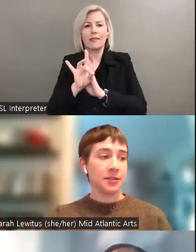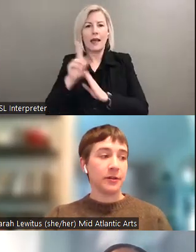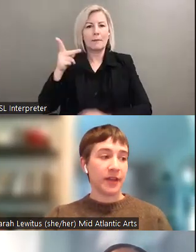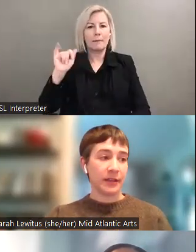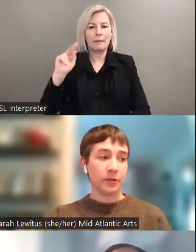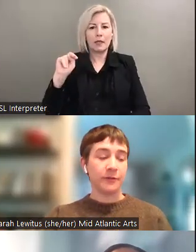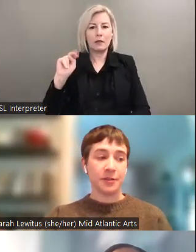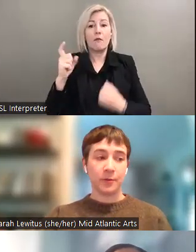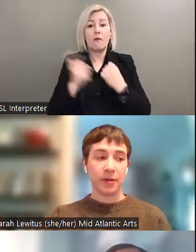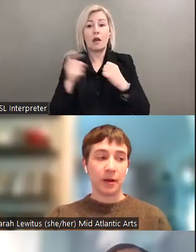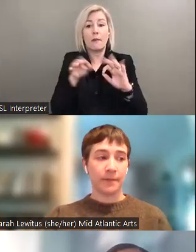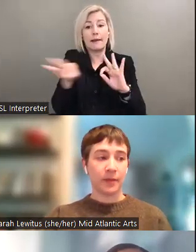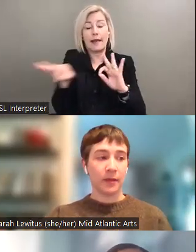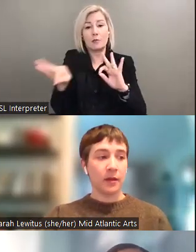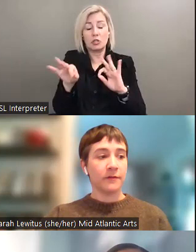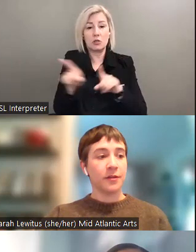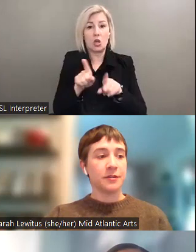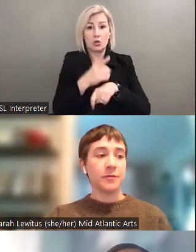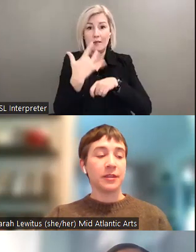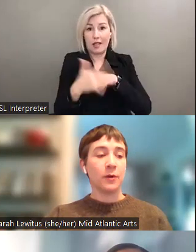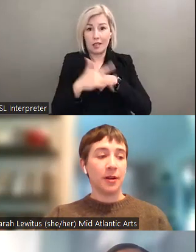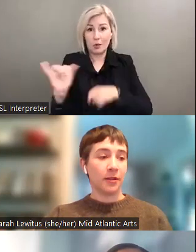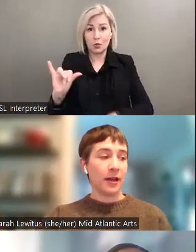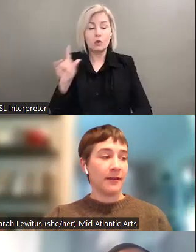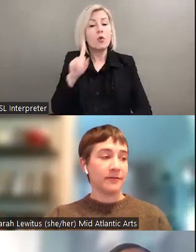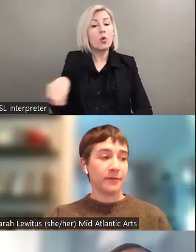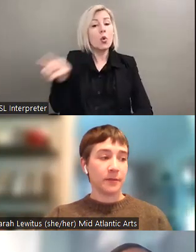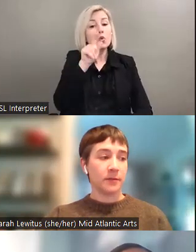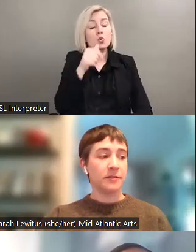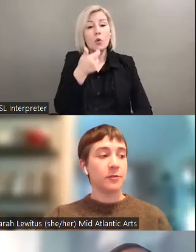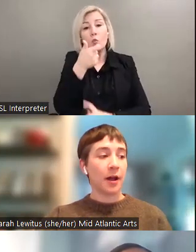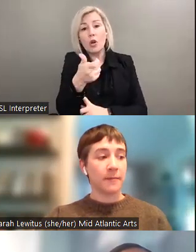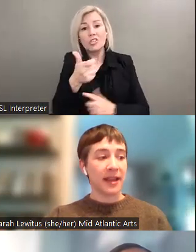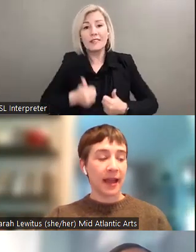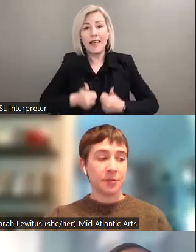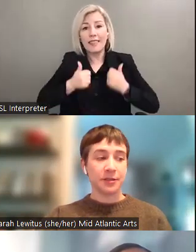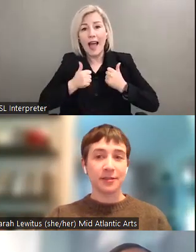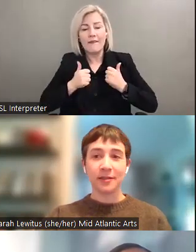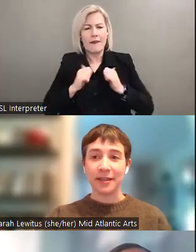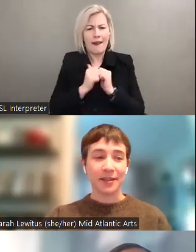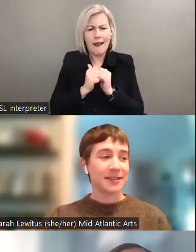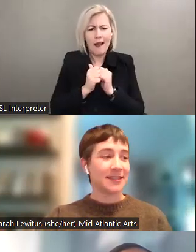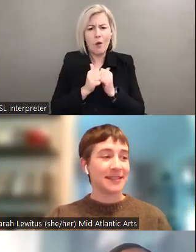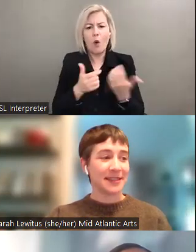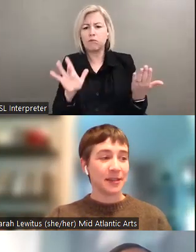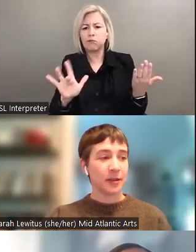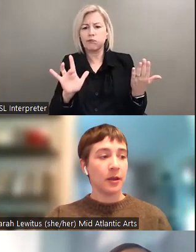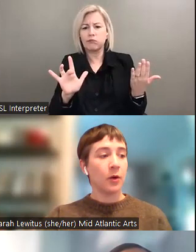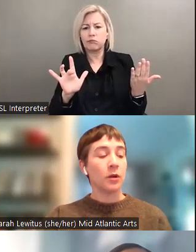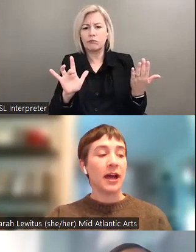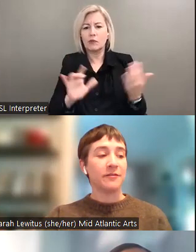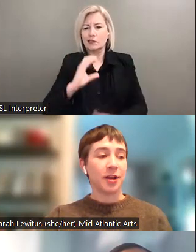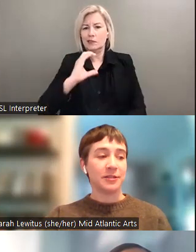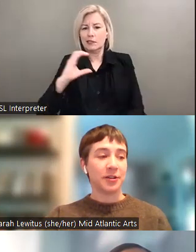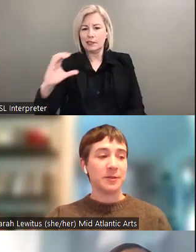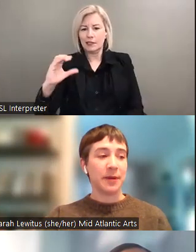is also available for this webinar. For those viewing the webinar live, to view automatic captions, click CC